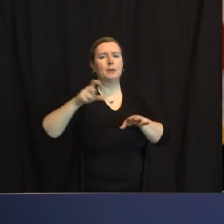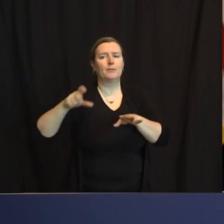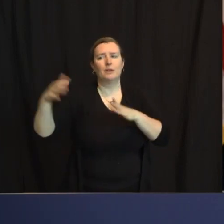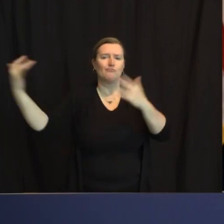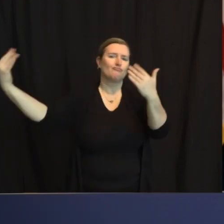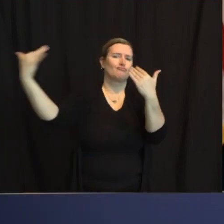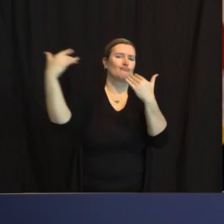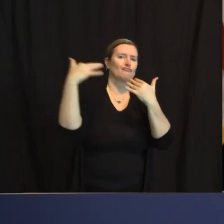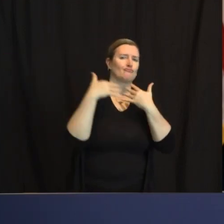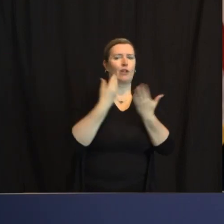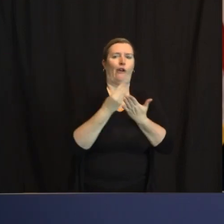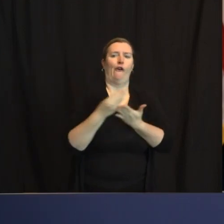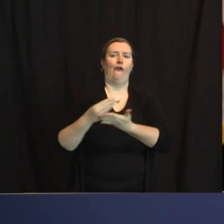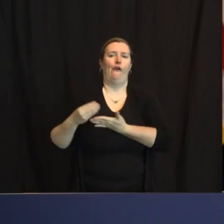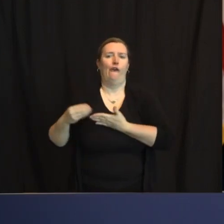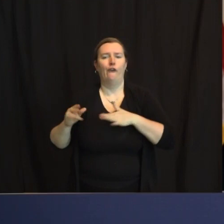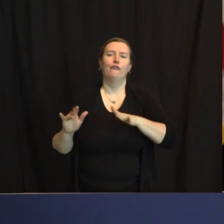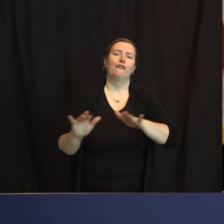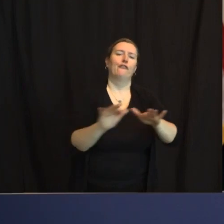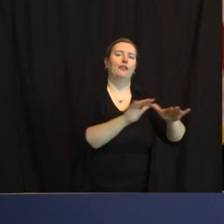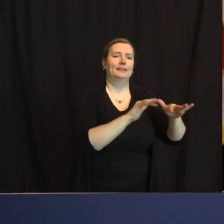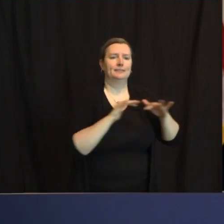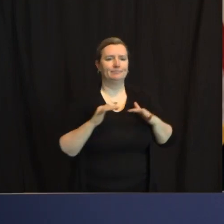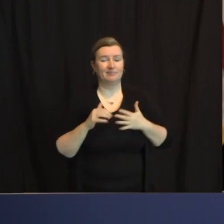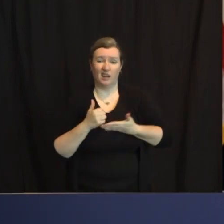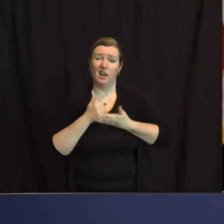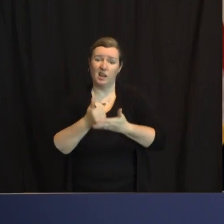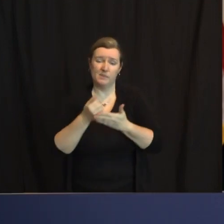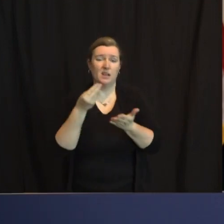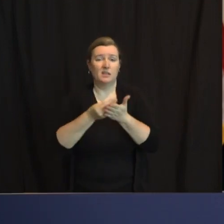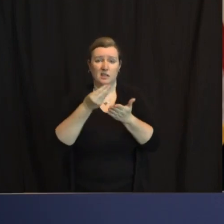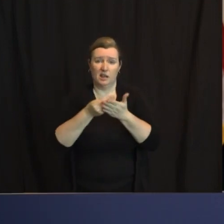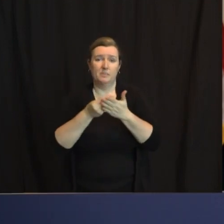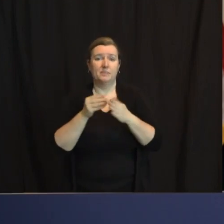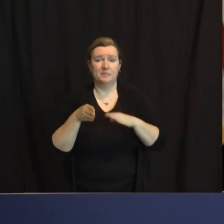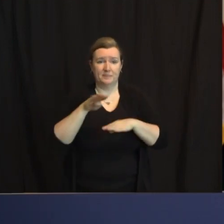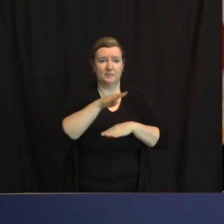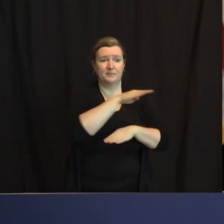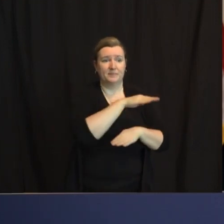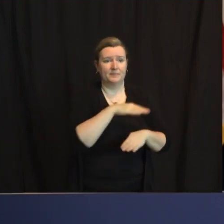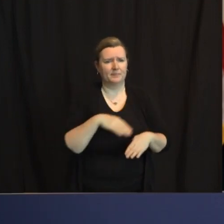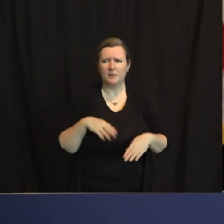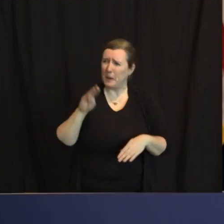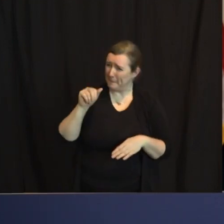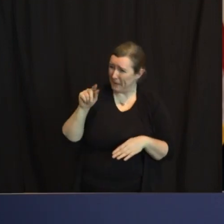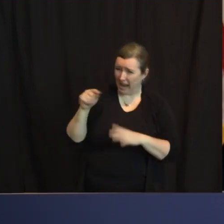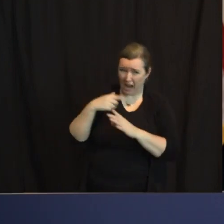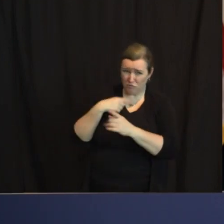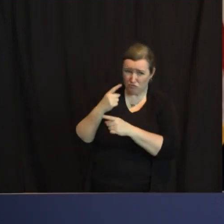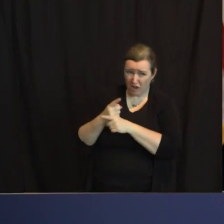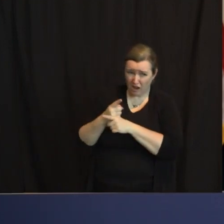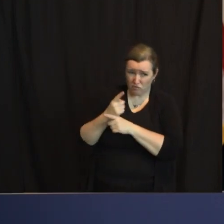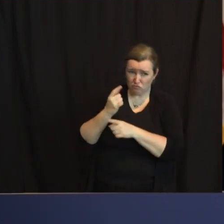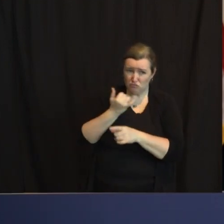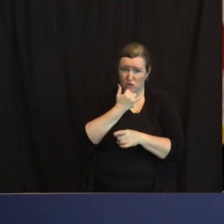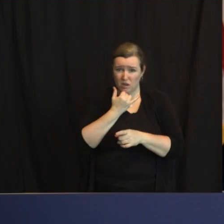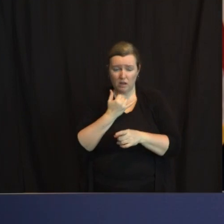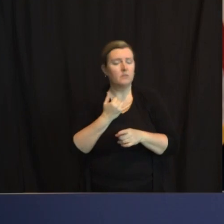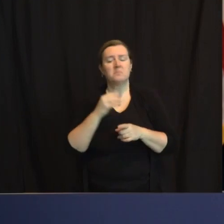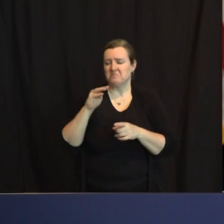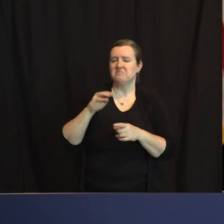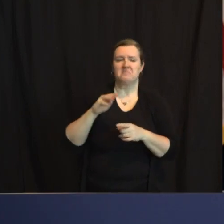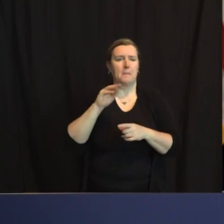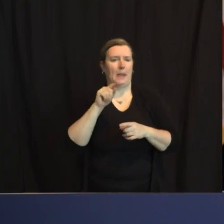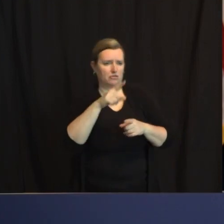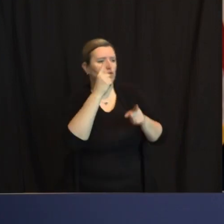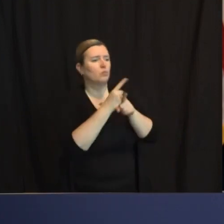support it. Anything on did I cross any legal grounds here that you would want to correct? No, that's correct. It's still a local decision,